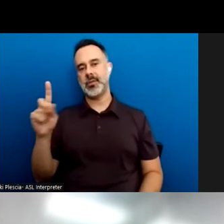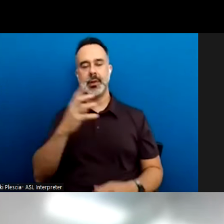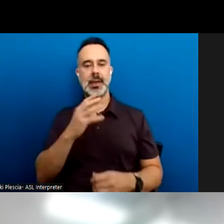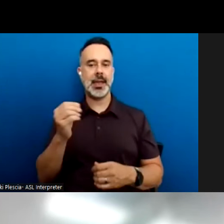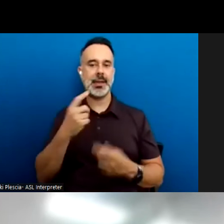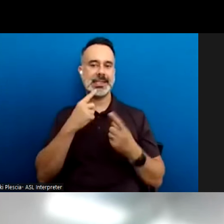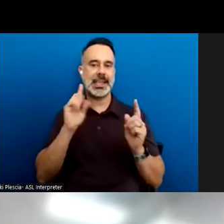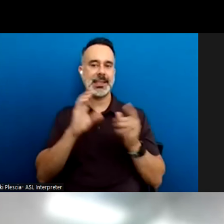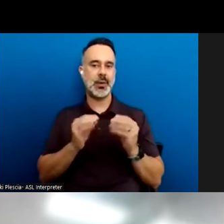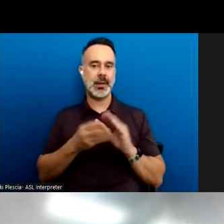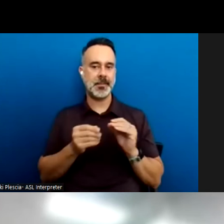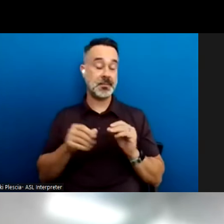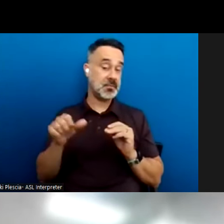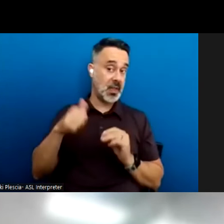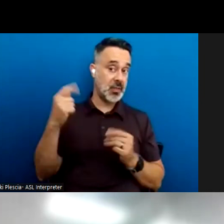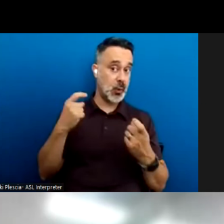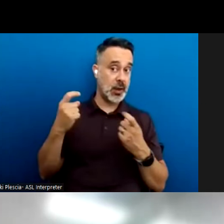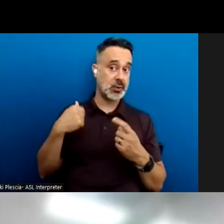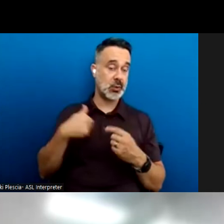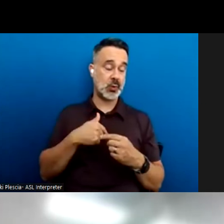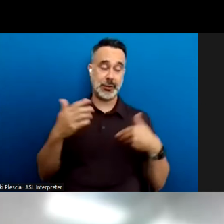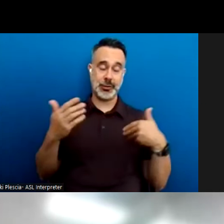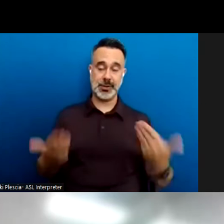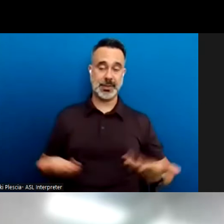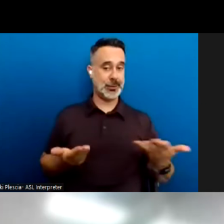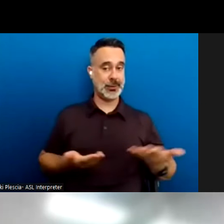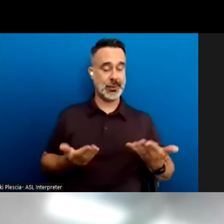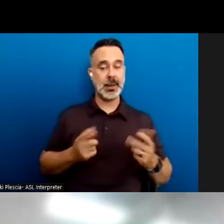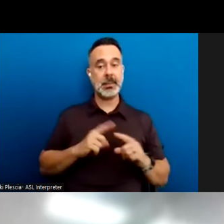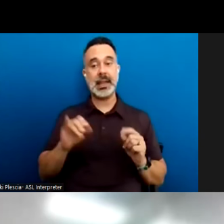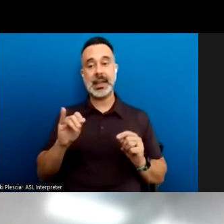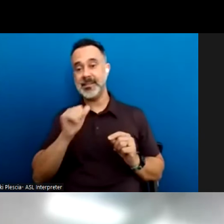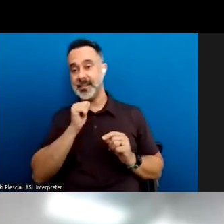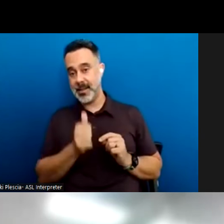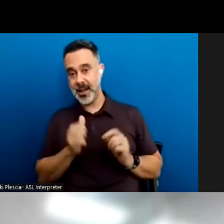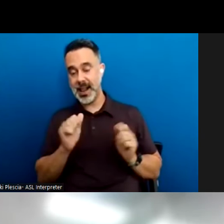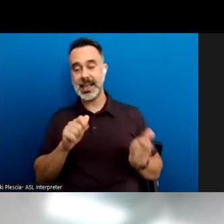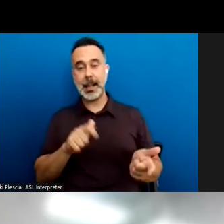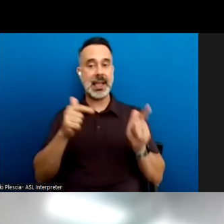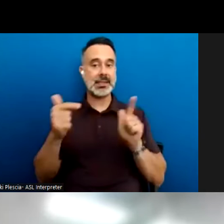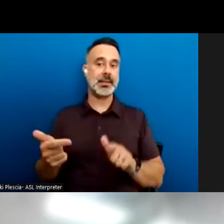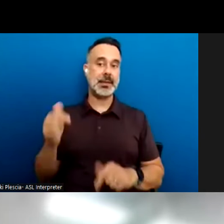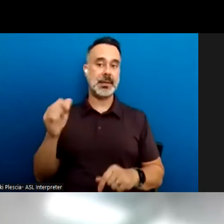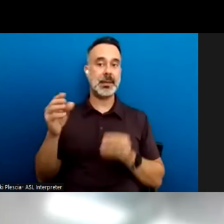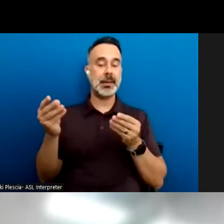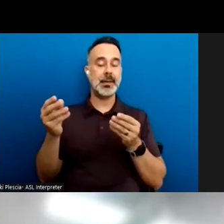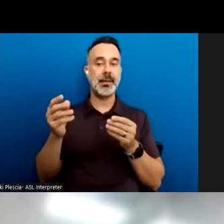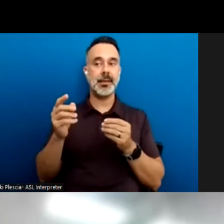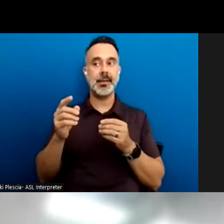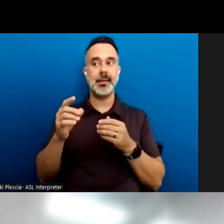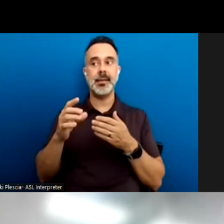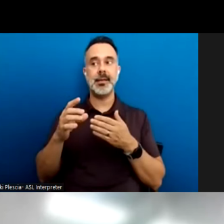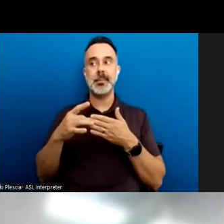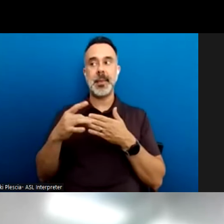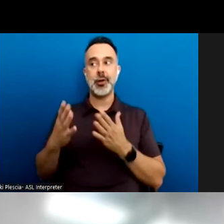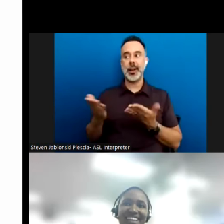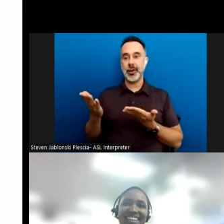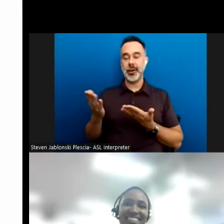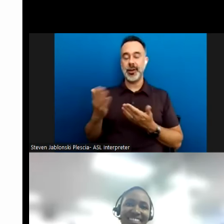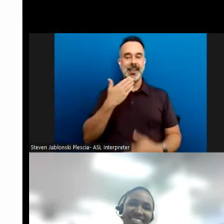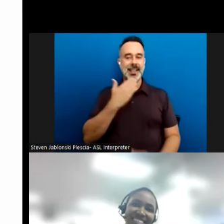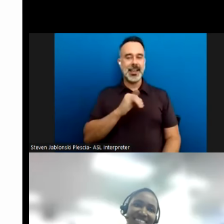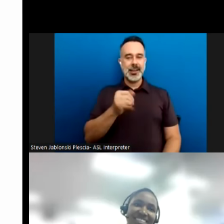there's any other questions, we are available here, but if not, I can pass it back to the moderators. Thank you,